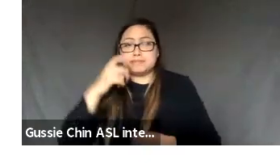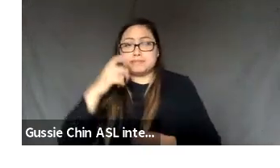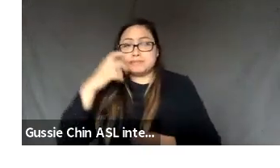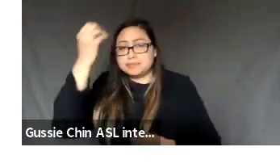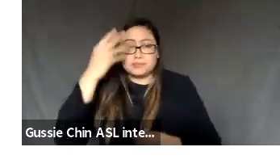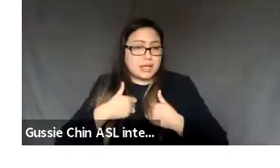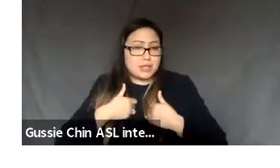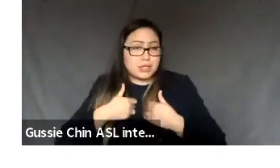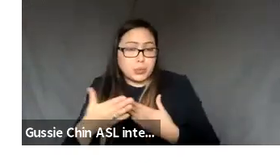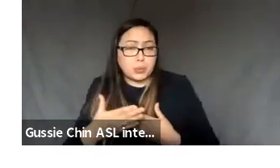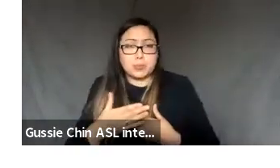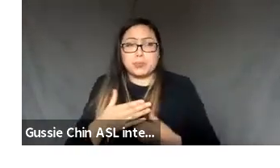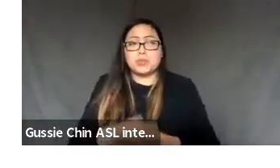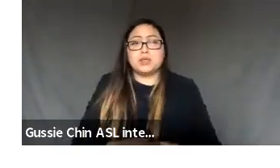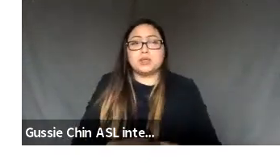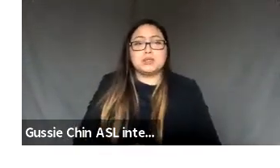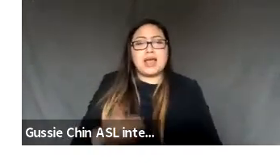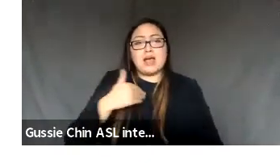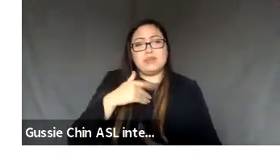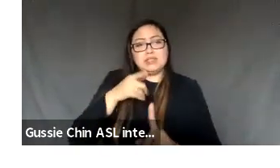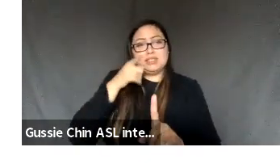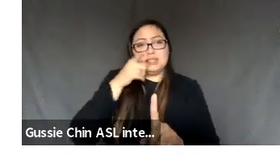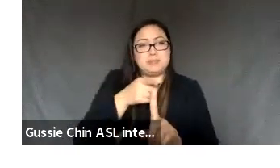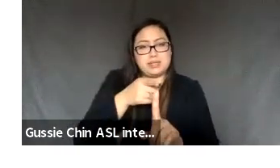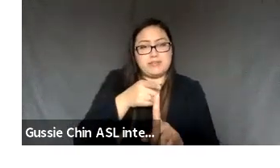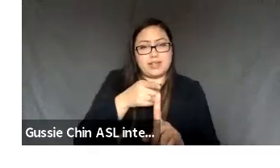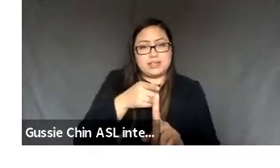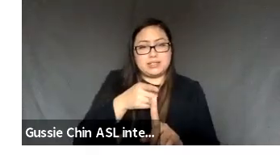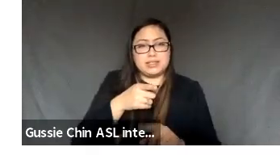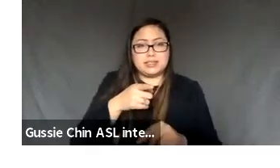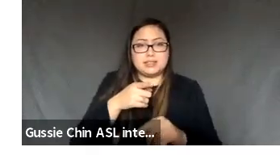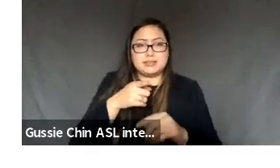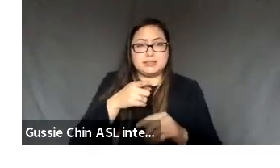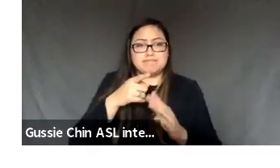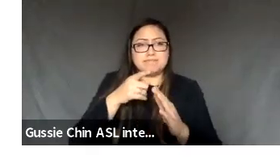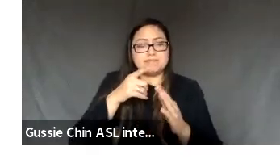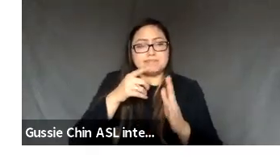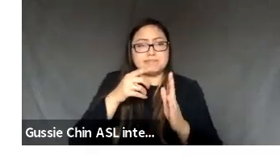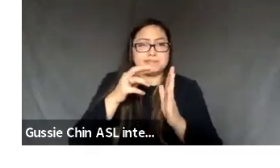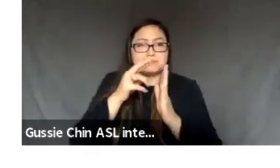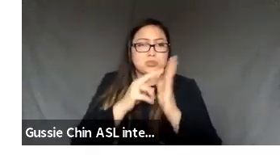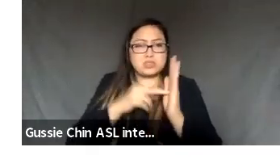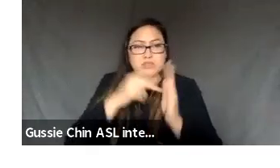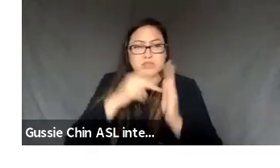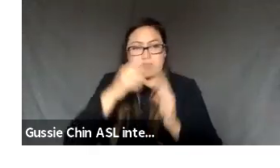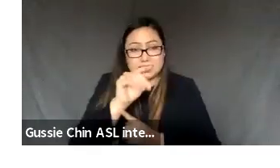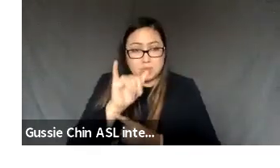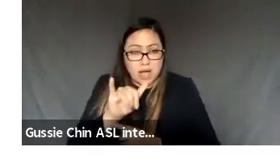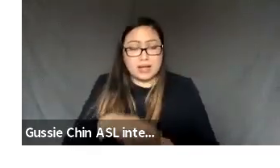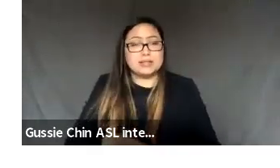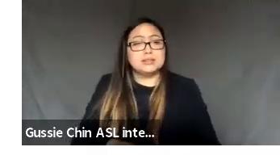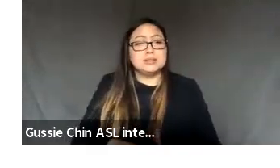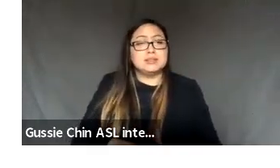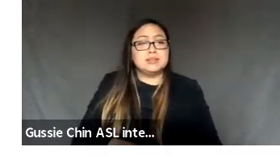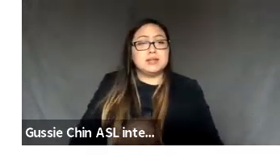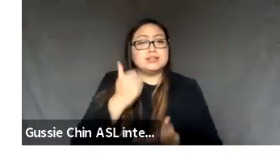accessible. There's a specific pictogram for TTYs, assistive listening, and if not